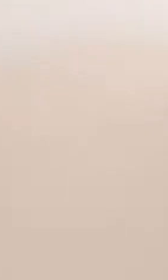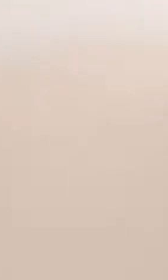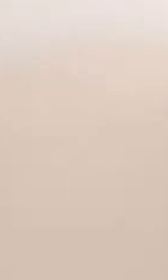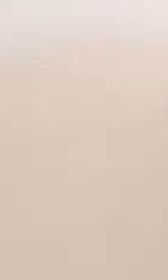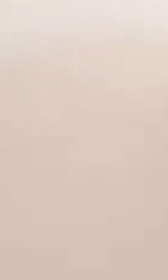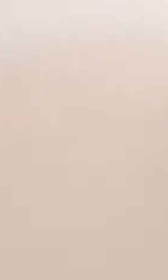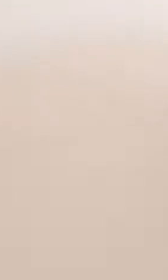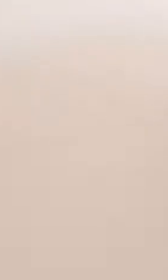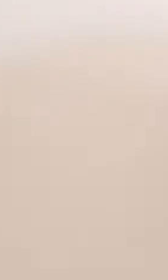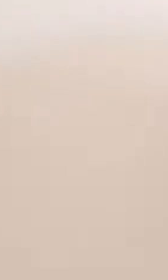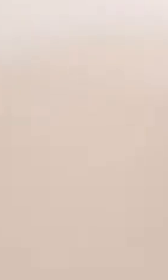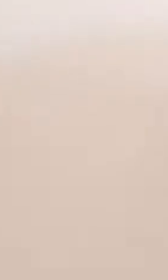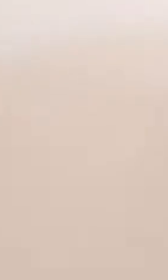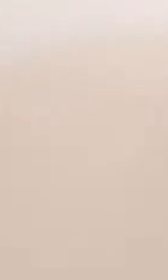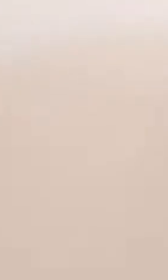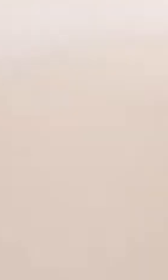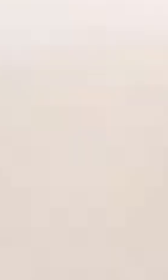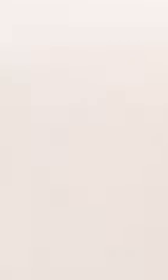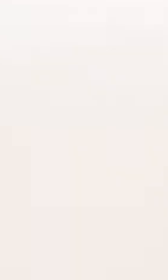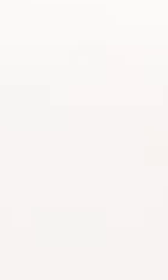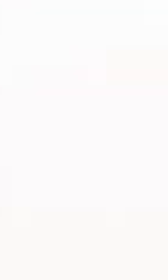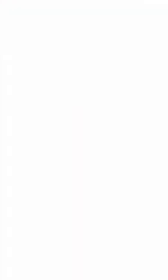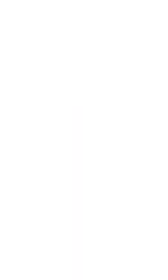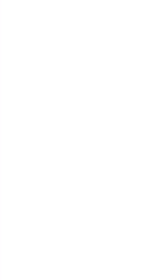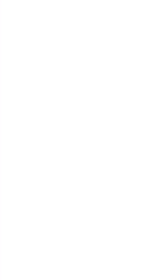calling us. Thank you for watching.